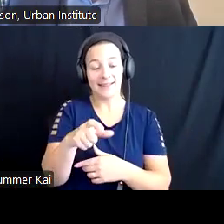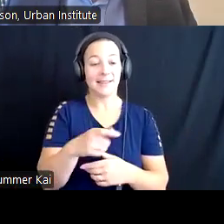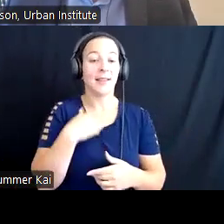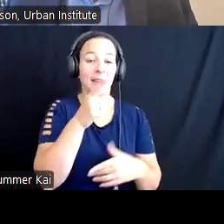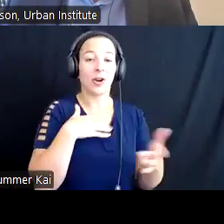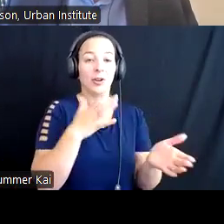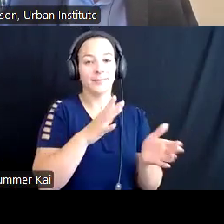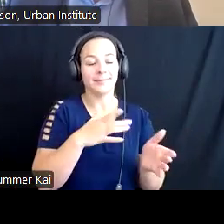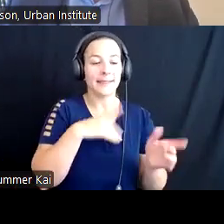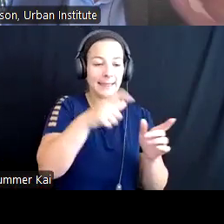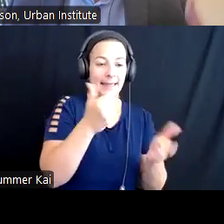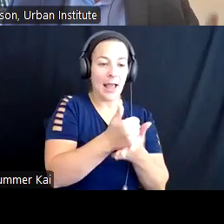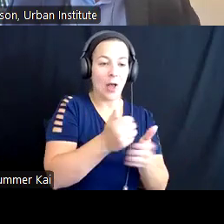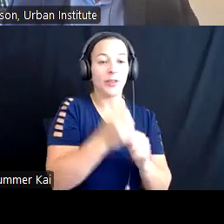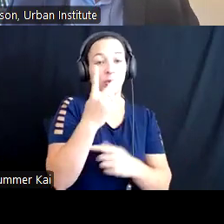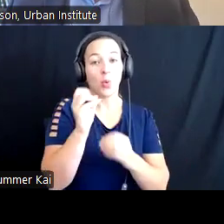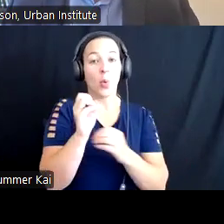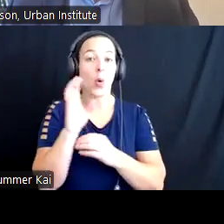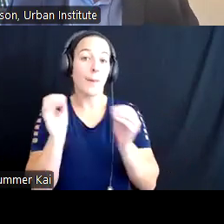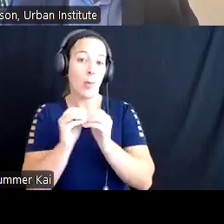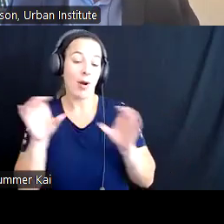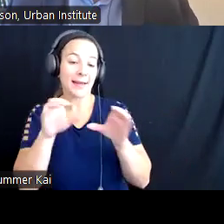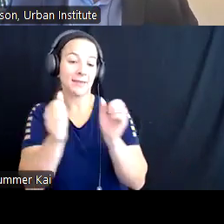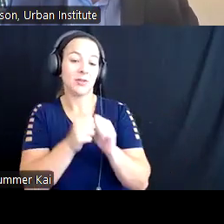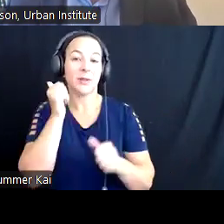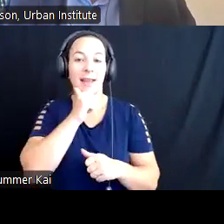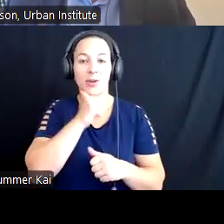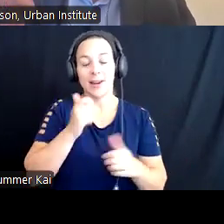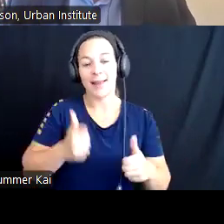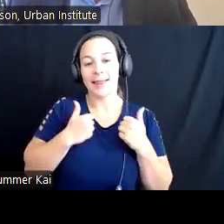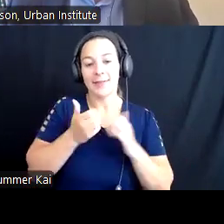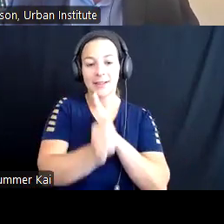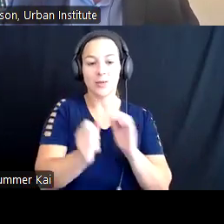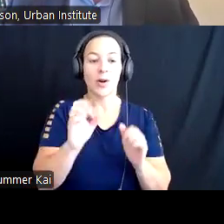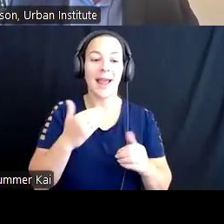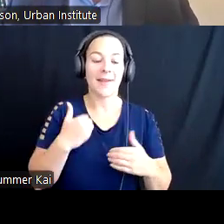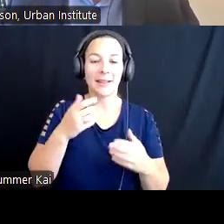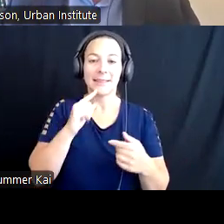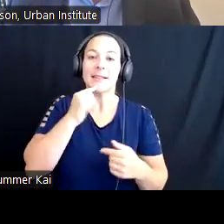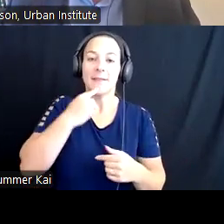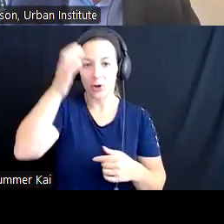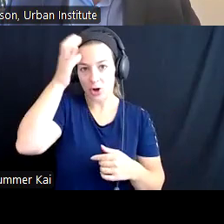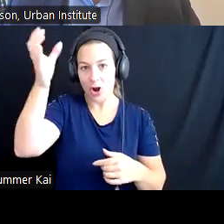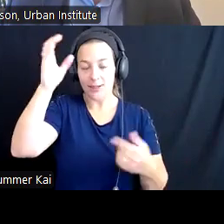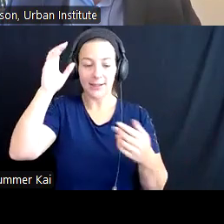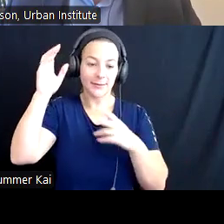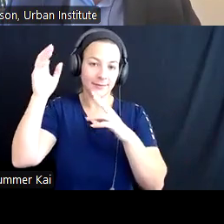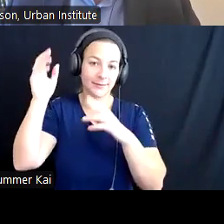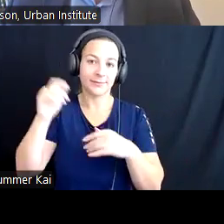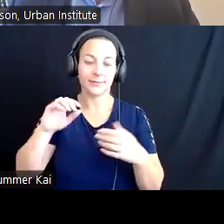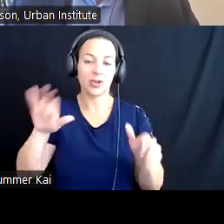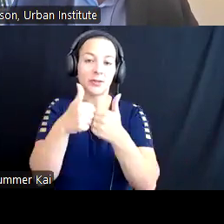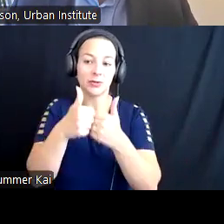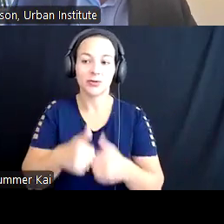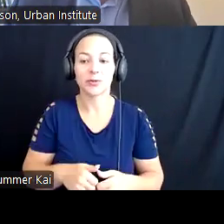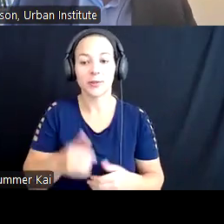more activities of daily living or having severe cognitive impairment. And we see the basic finding on the next slide,